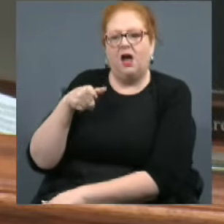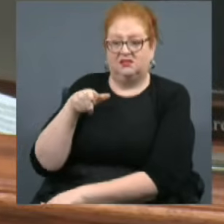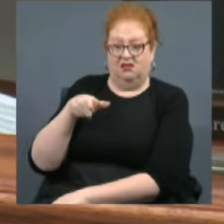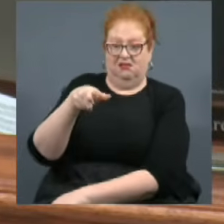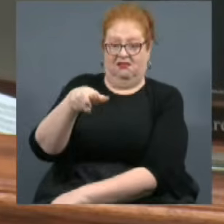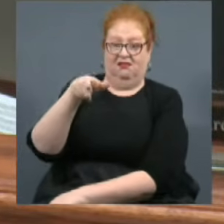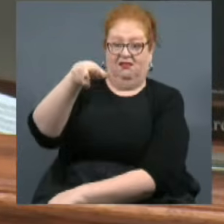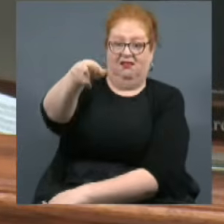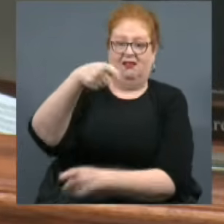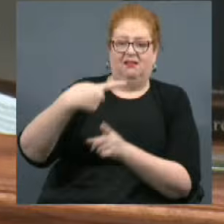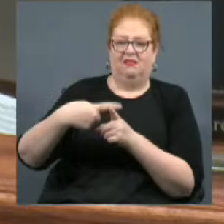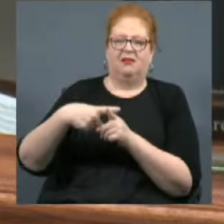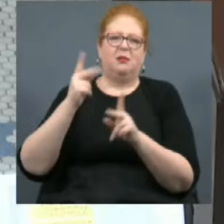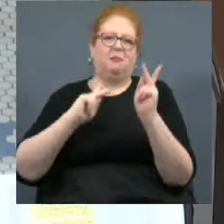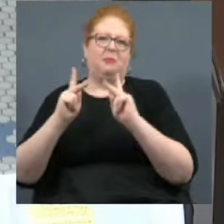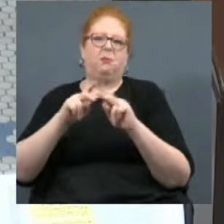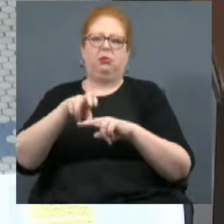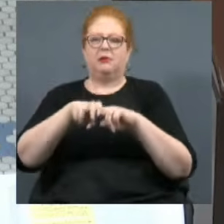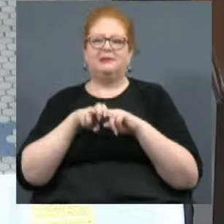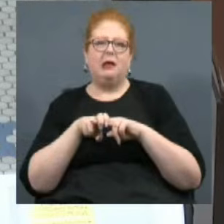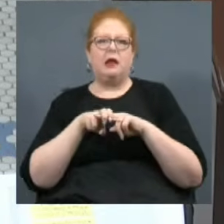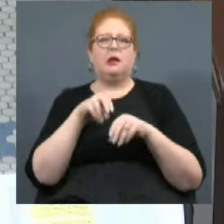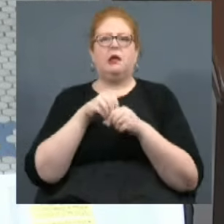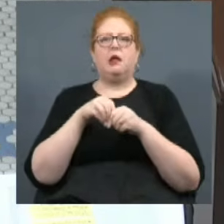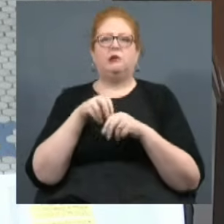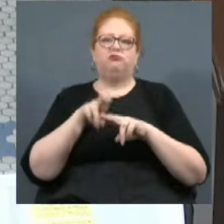people to sit in chairs.